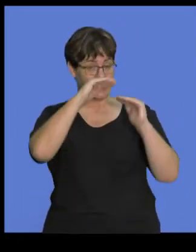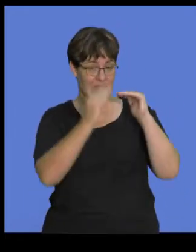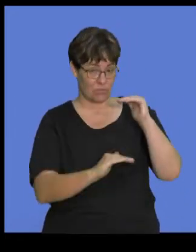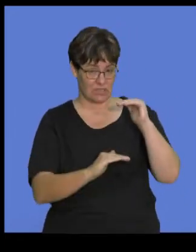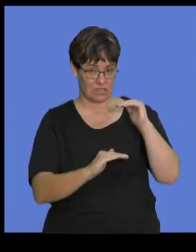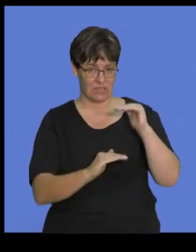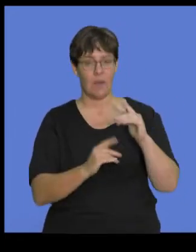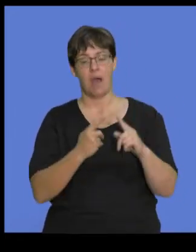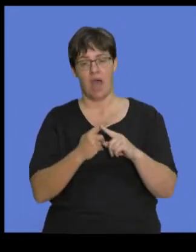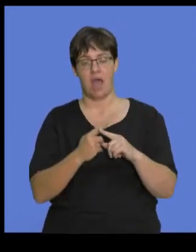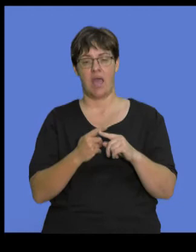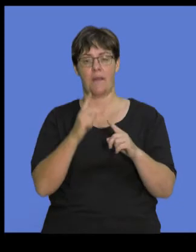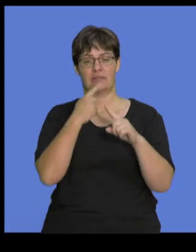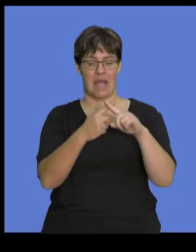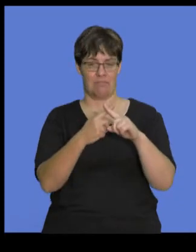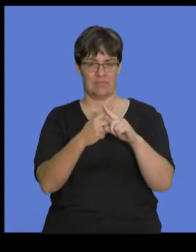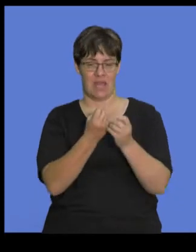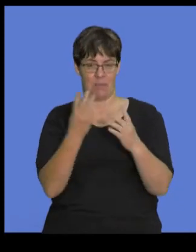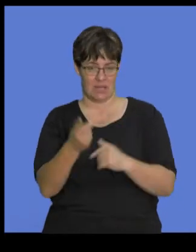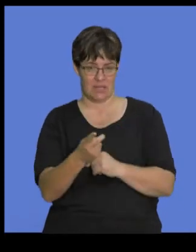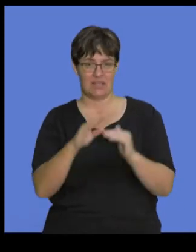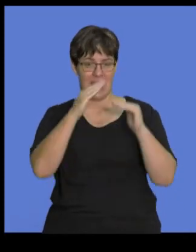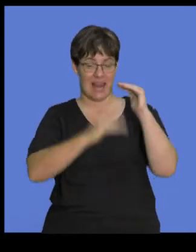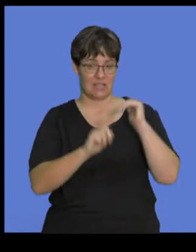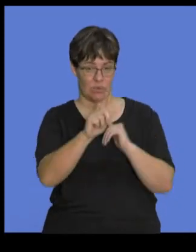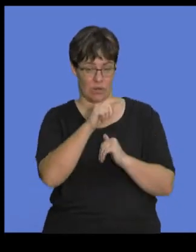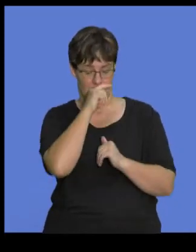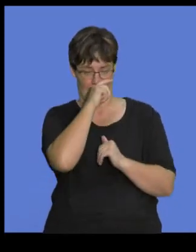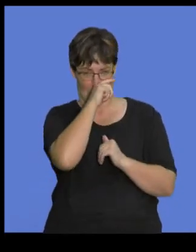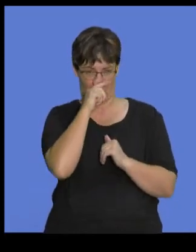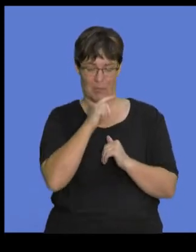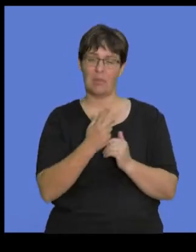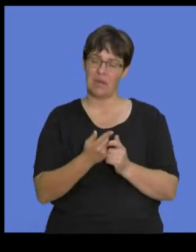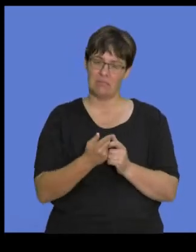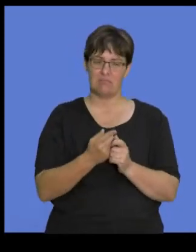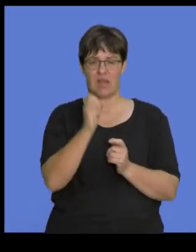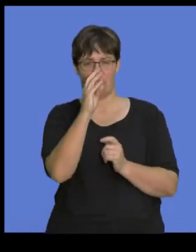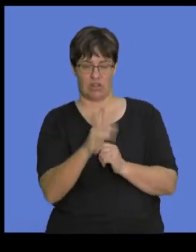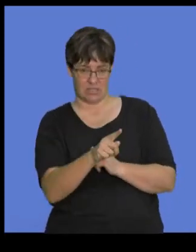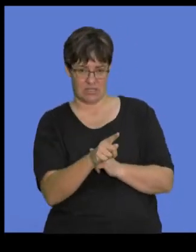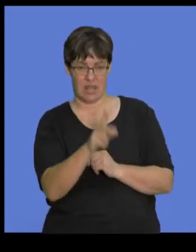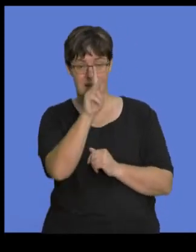means we multiply by a factor that is actually lesser than 1, which is a fraction, okay? So we'll